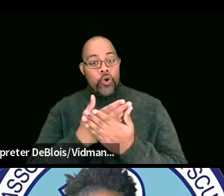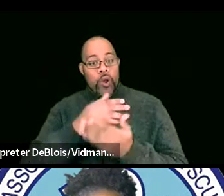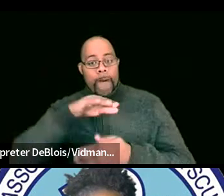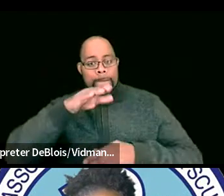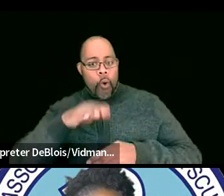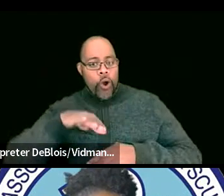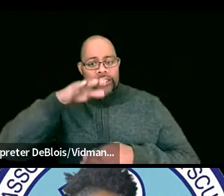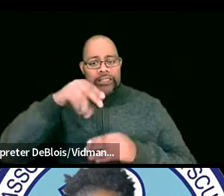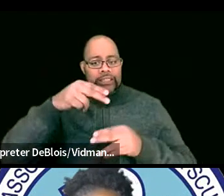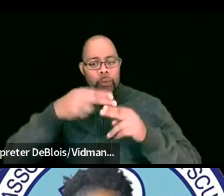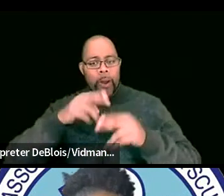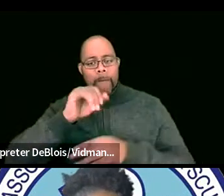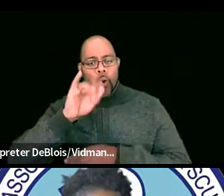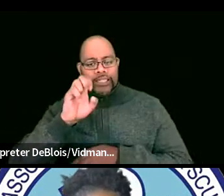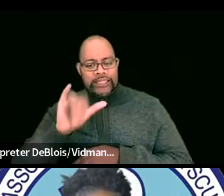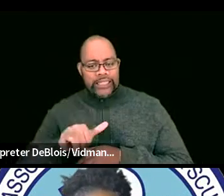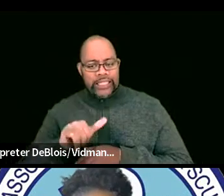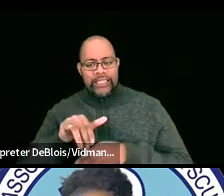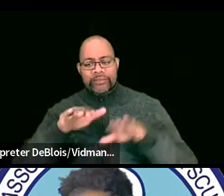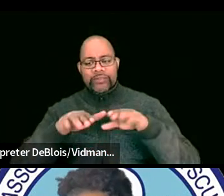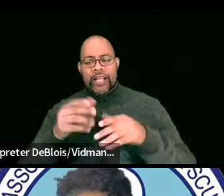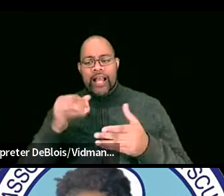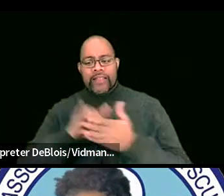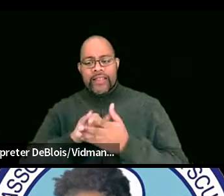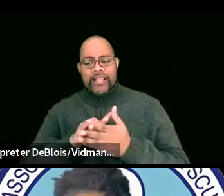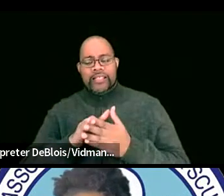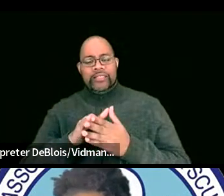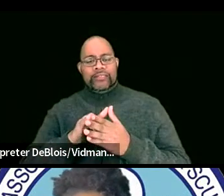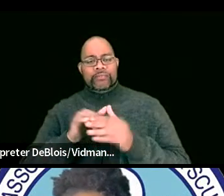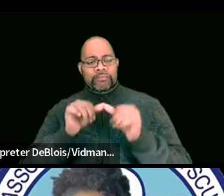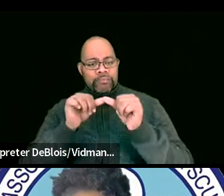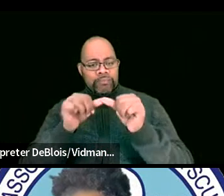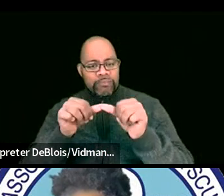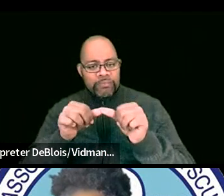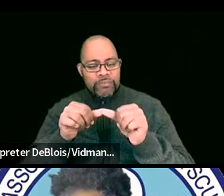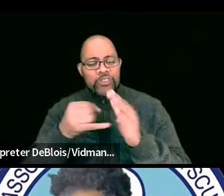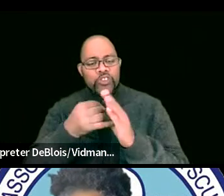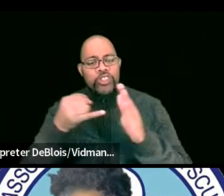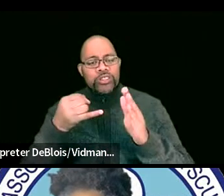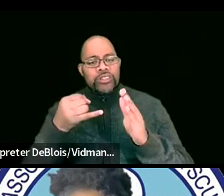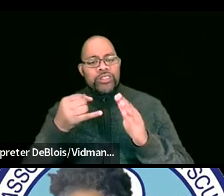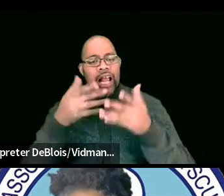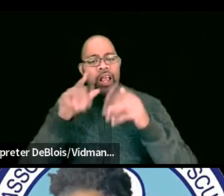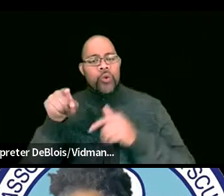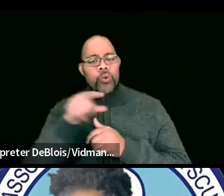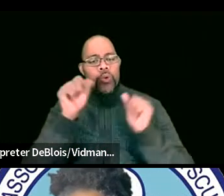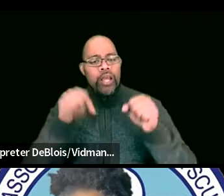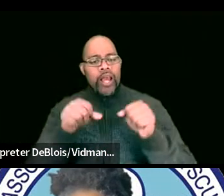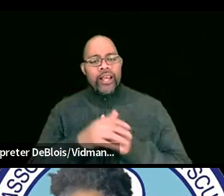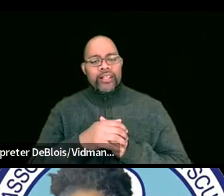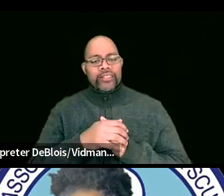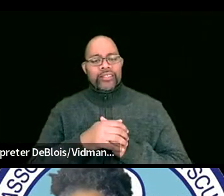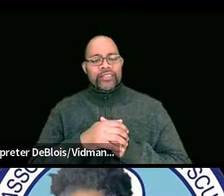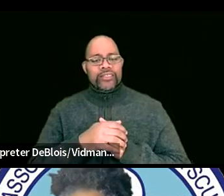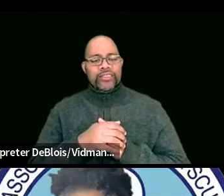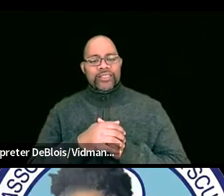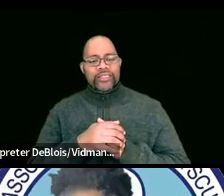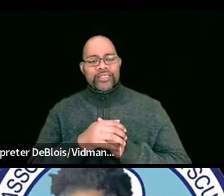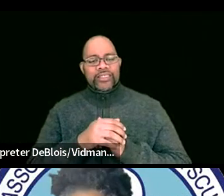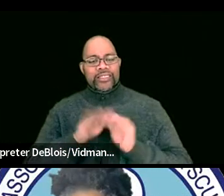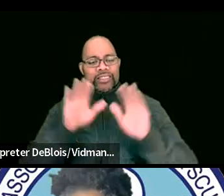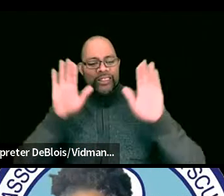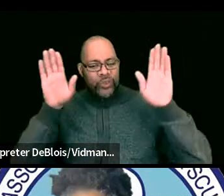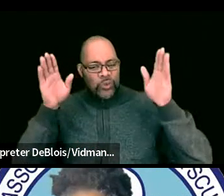buoyancy, and kind of teaches you patience, and just it allows you to kind of zone in,